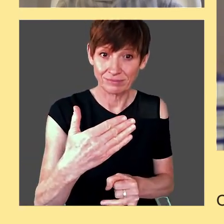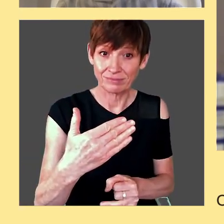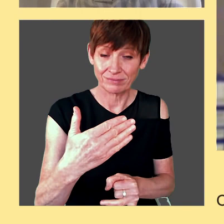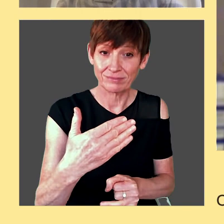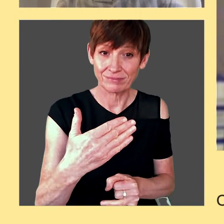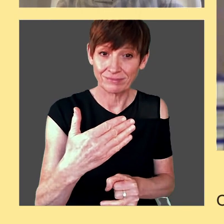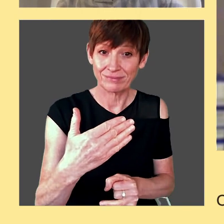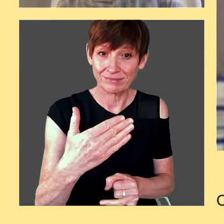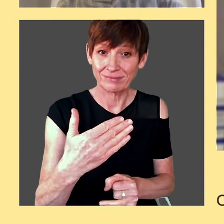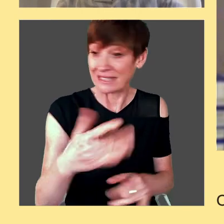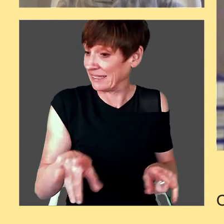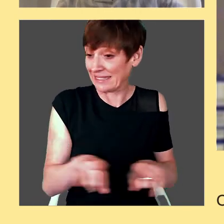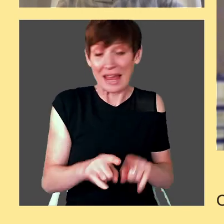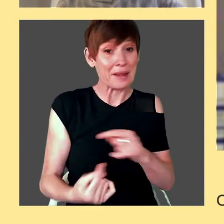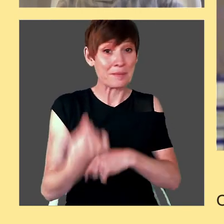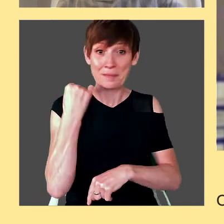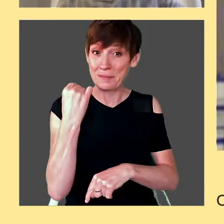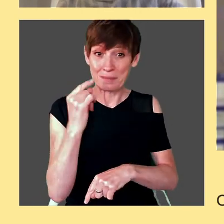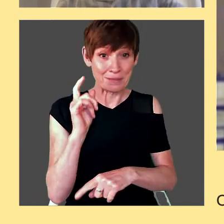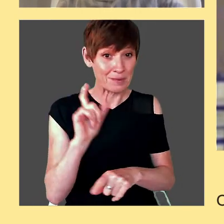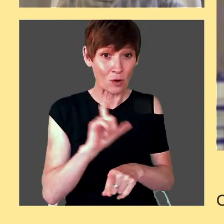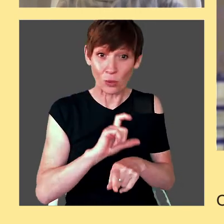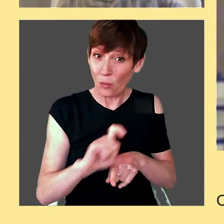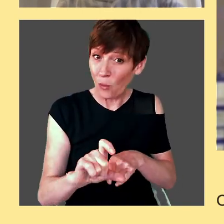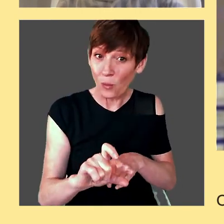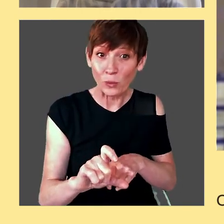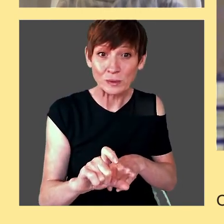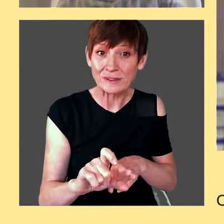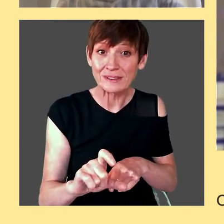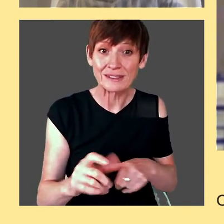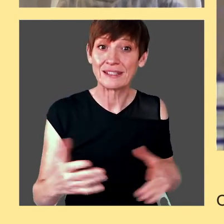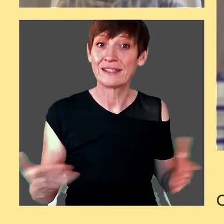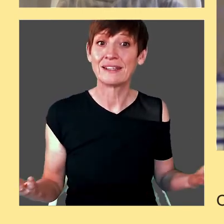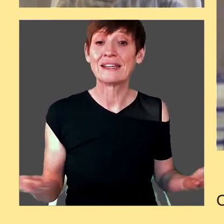the university. If you don't have got